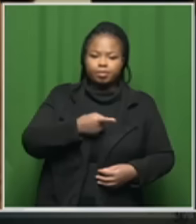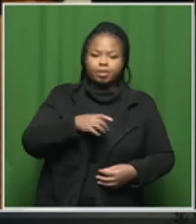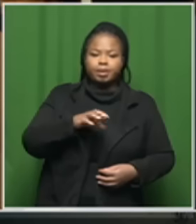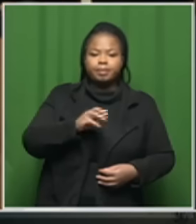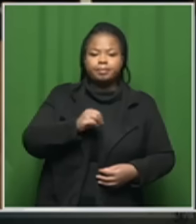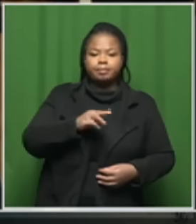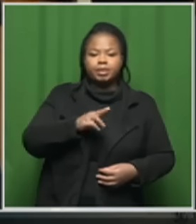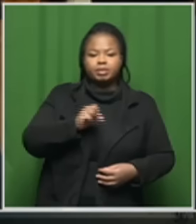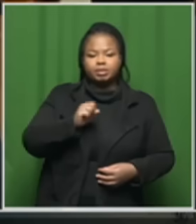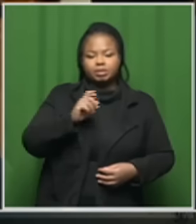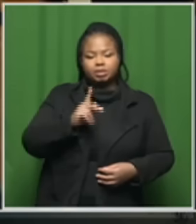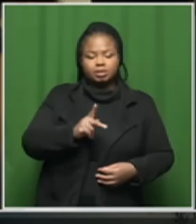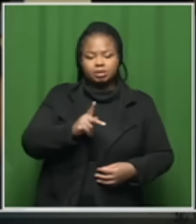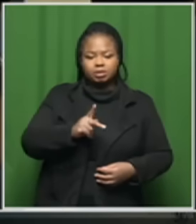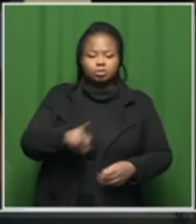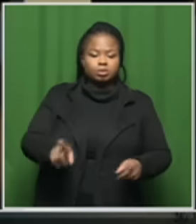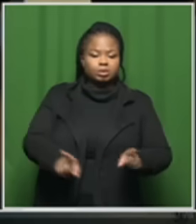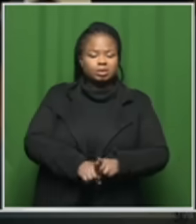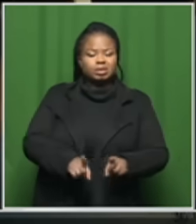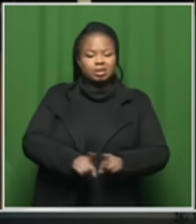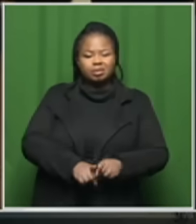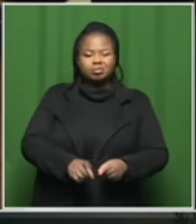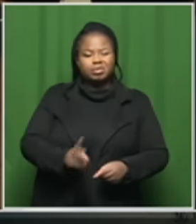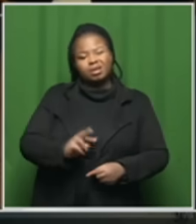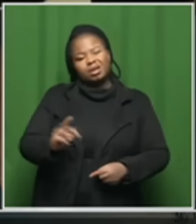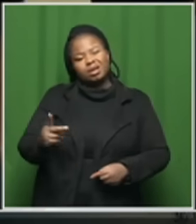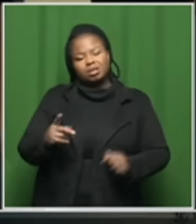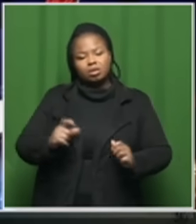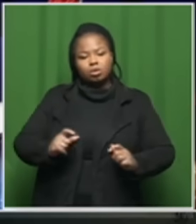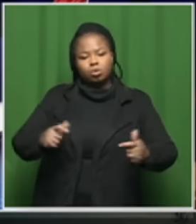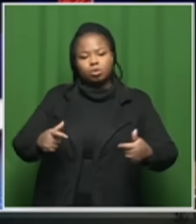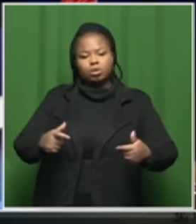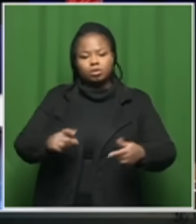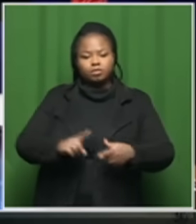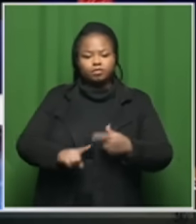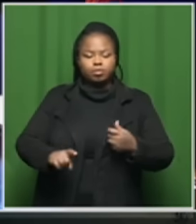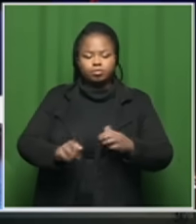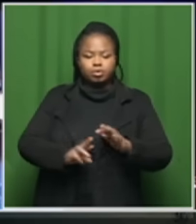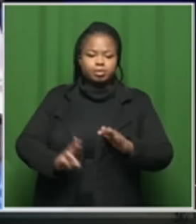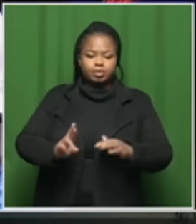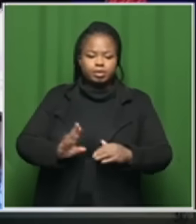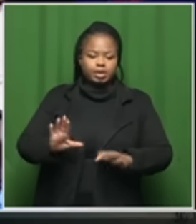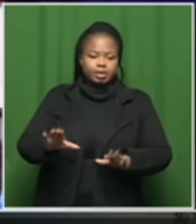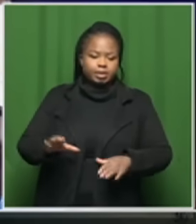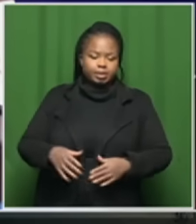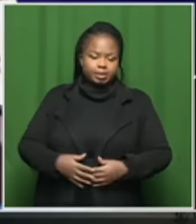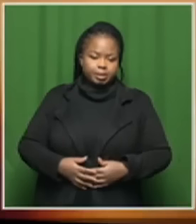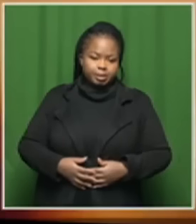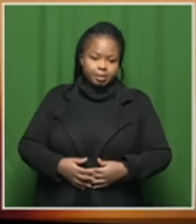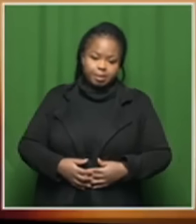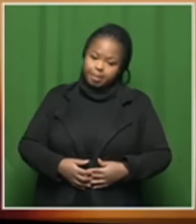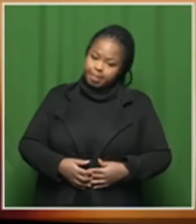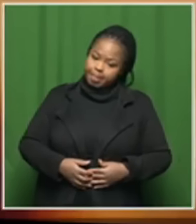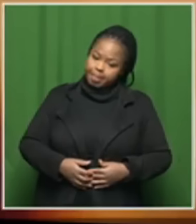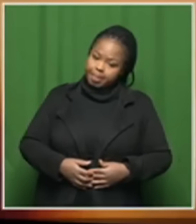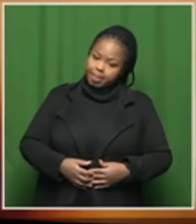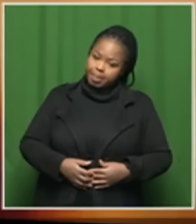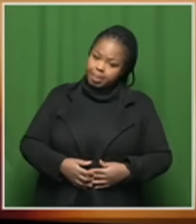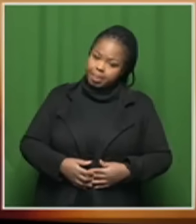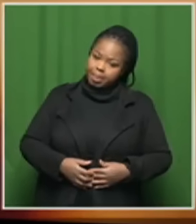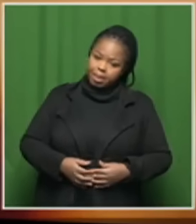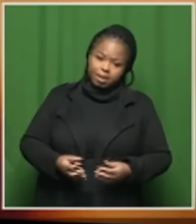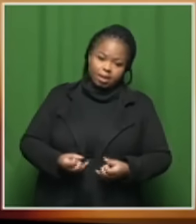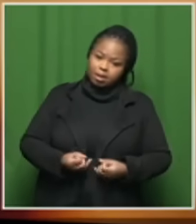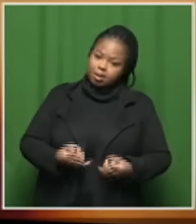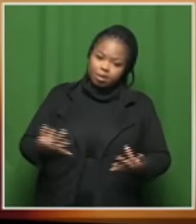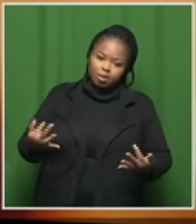Musk, including some congressmen from the Republican Party. Sure. Sophie, I know there's so much